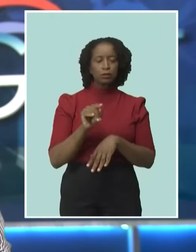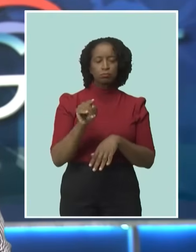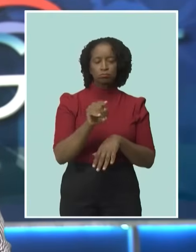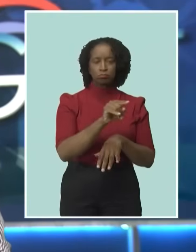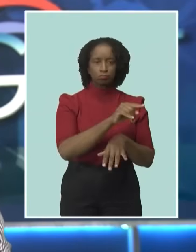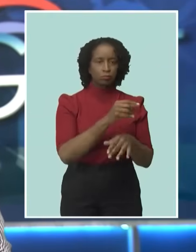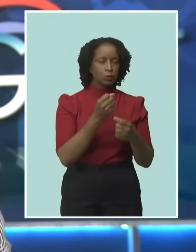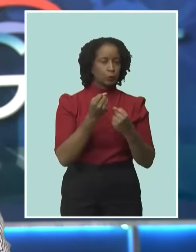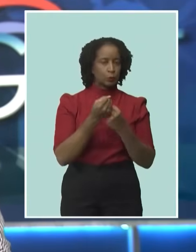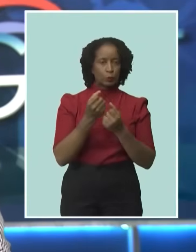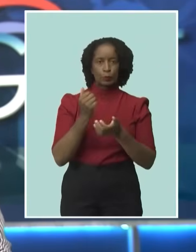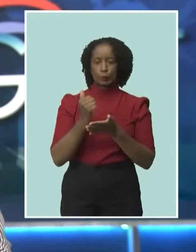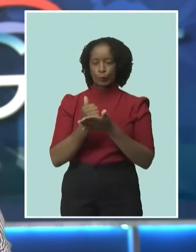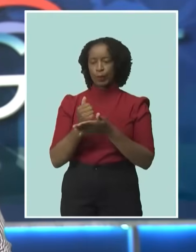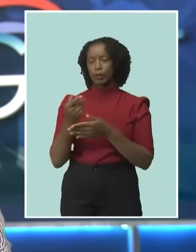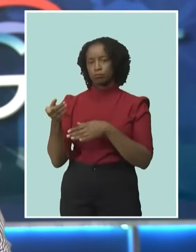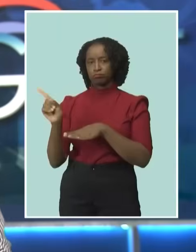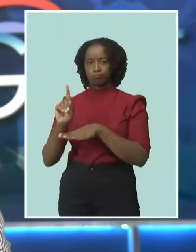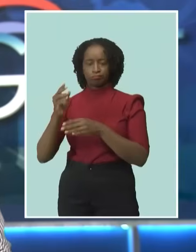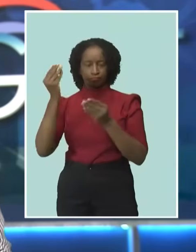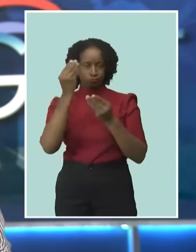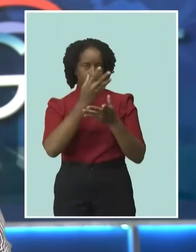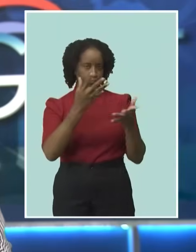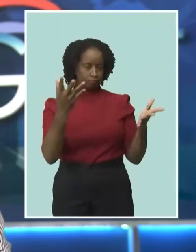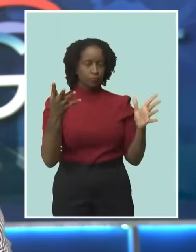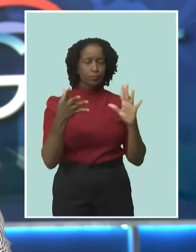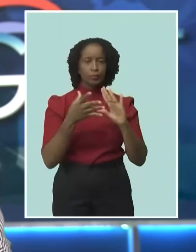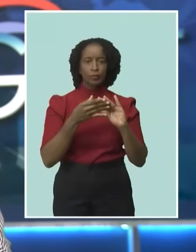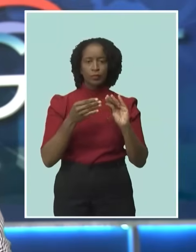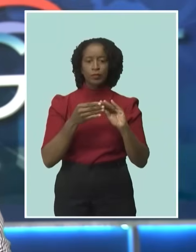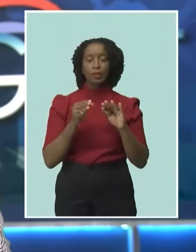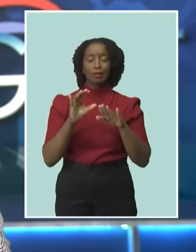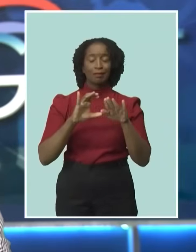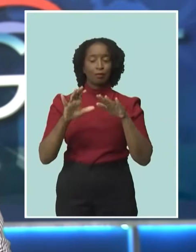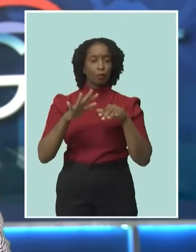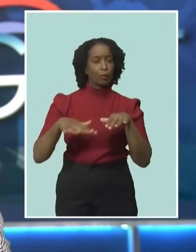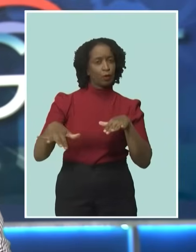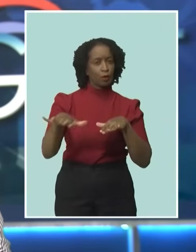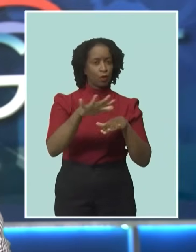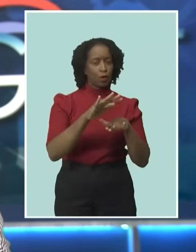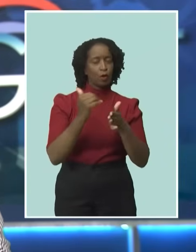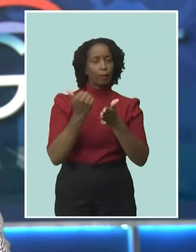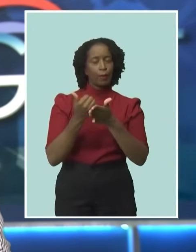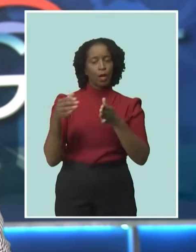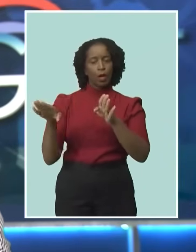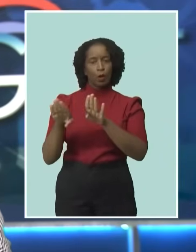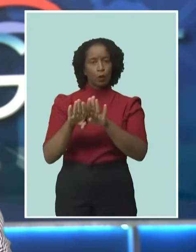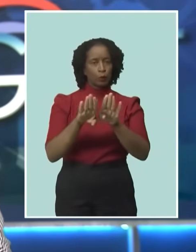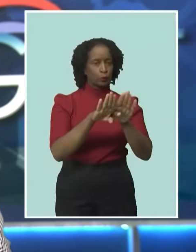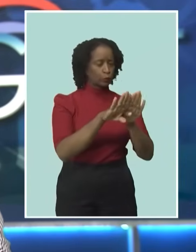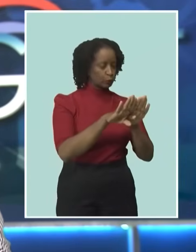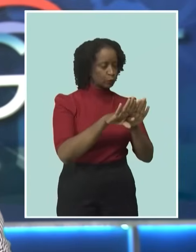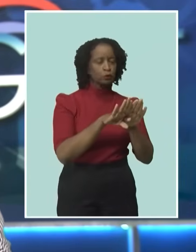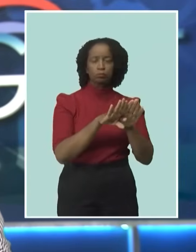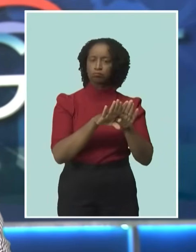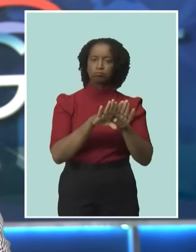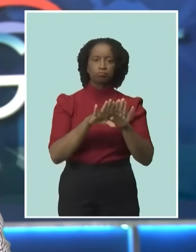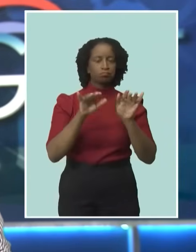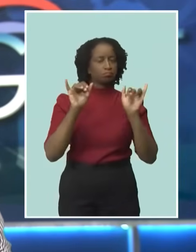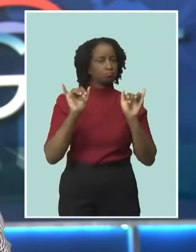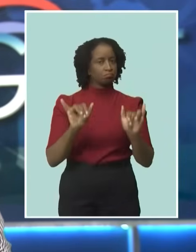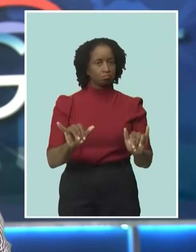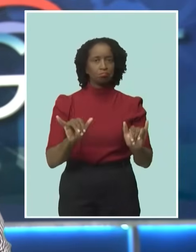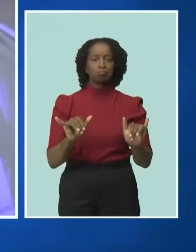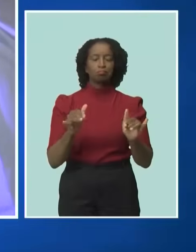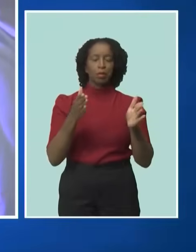chief told the gathering the bank had reduced its outlets but were poised for inspired growth. Trevor Thorpe